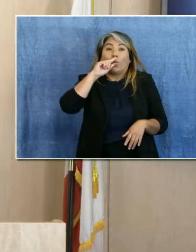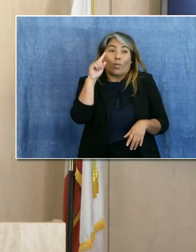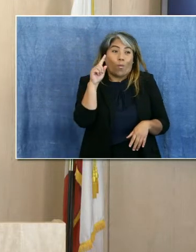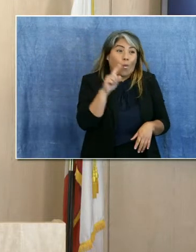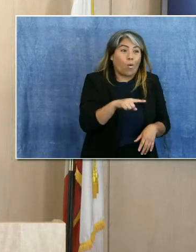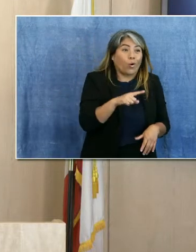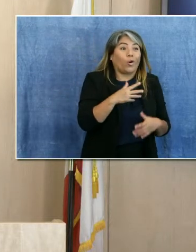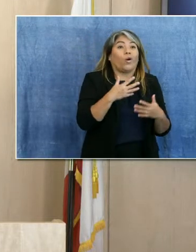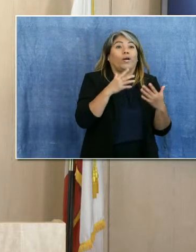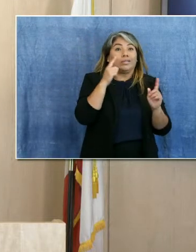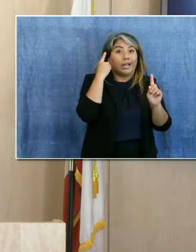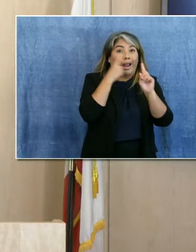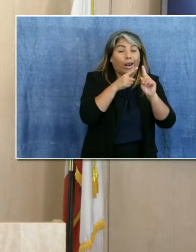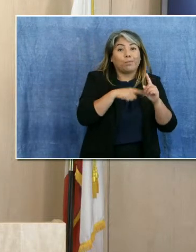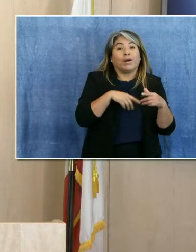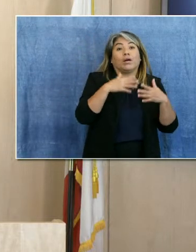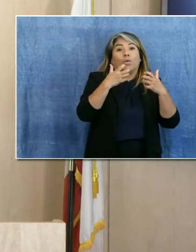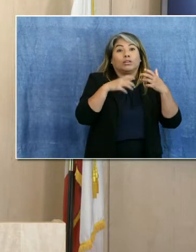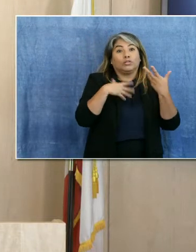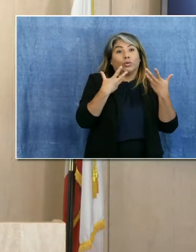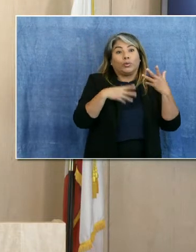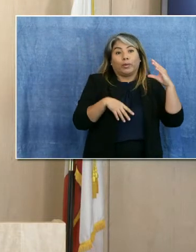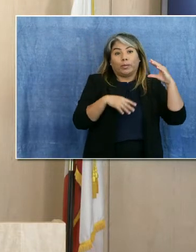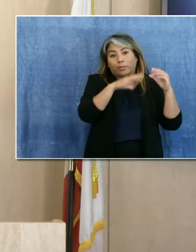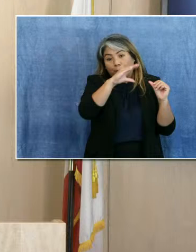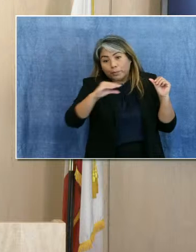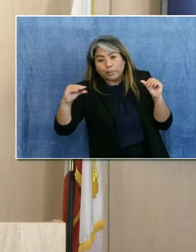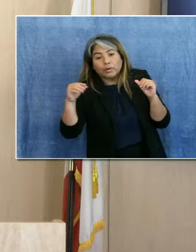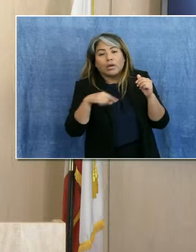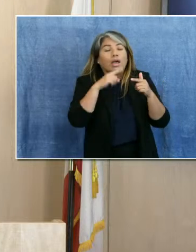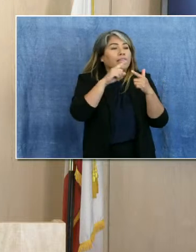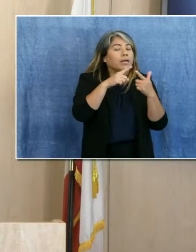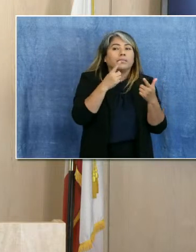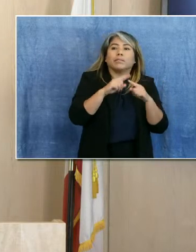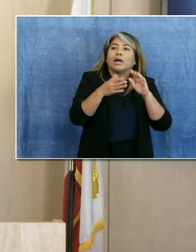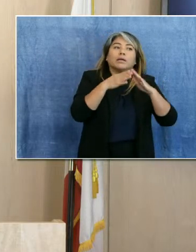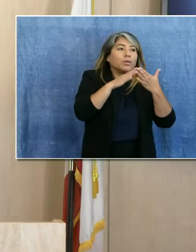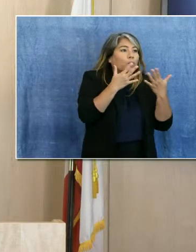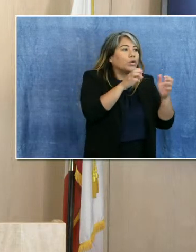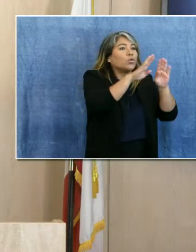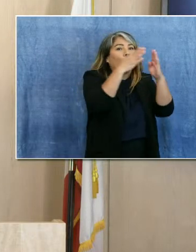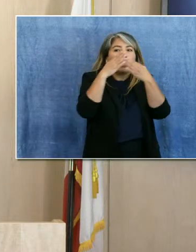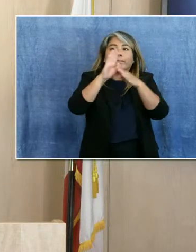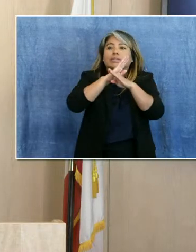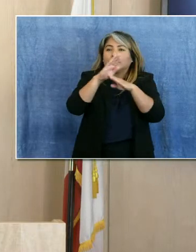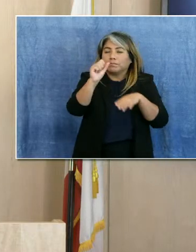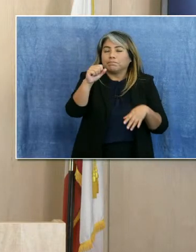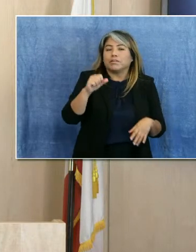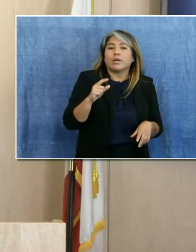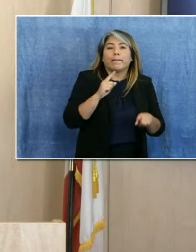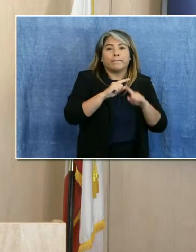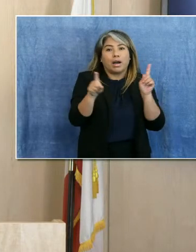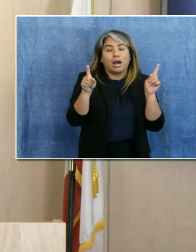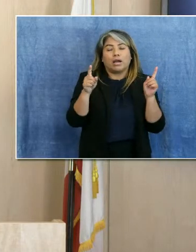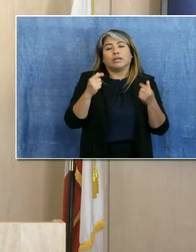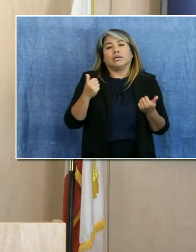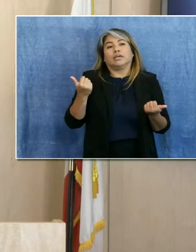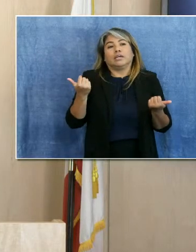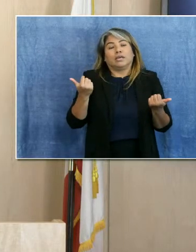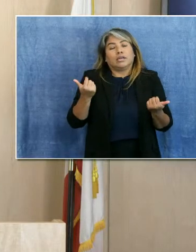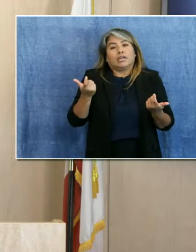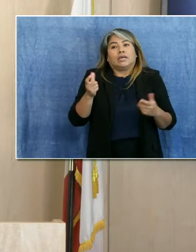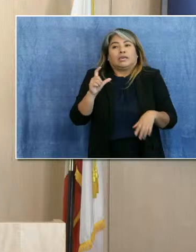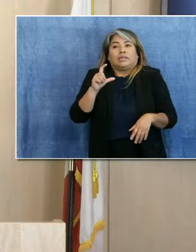is to slow the spread so that our community can move forward with as many things open as possible. But in terms of the actual